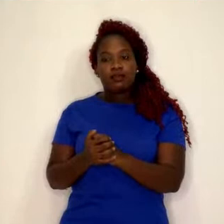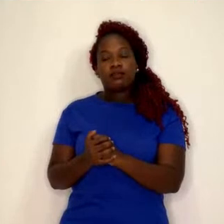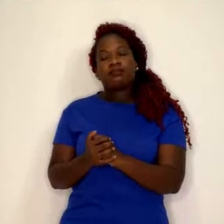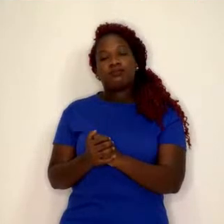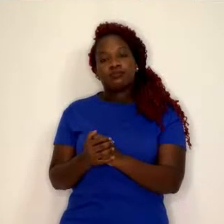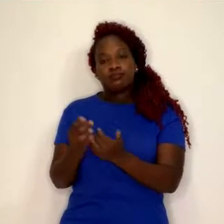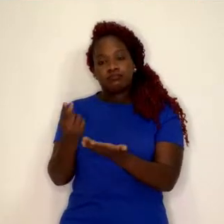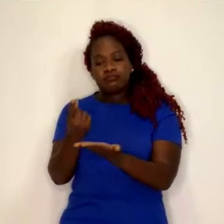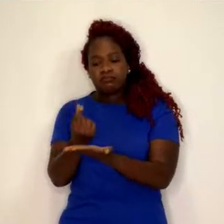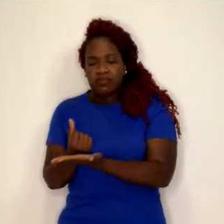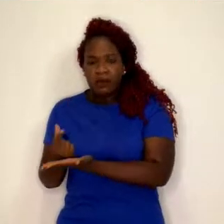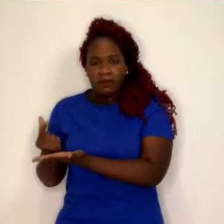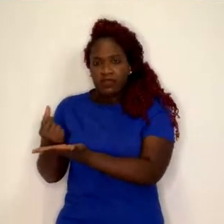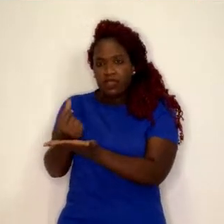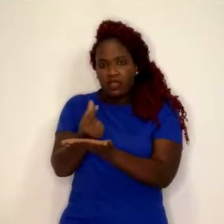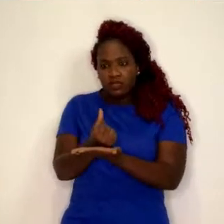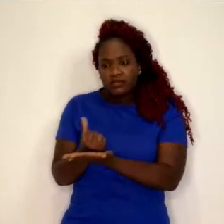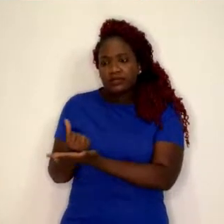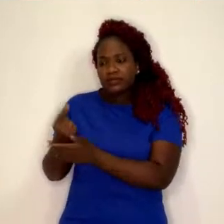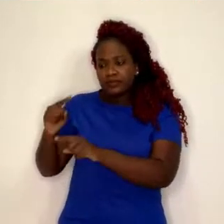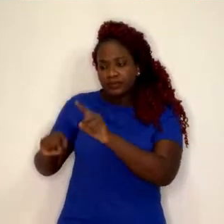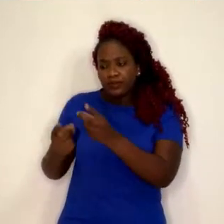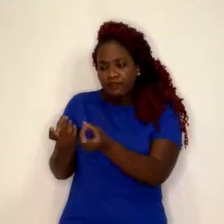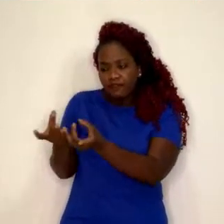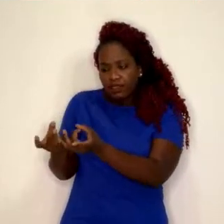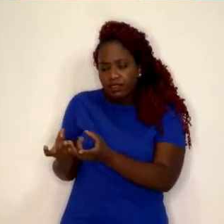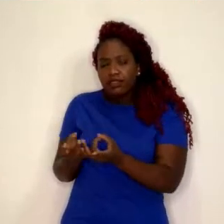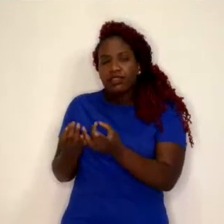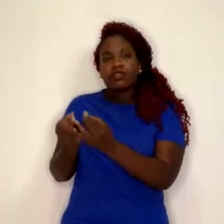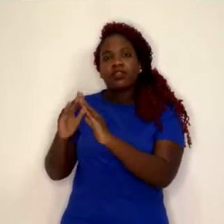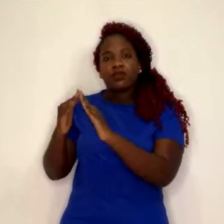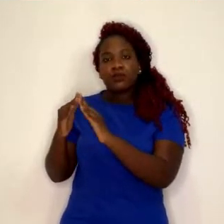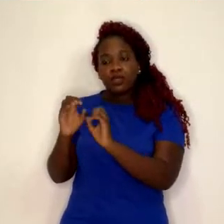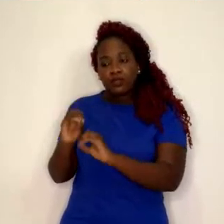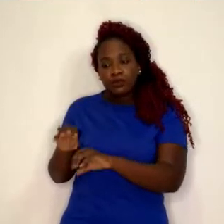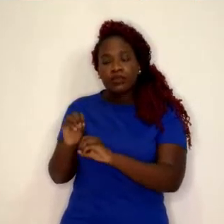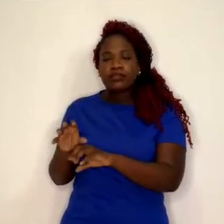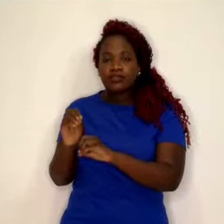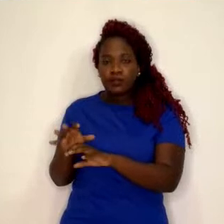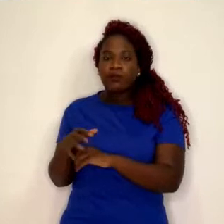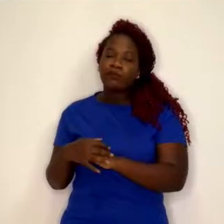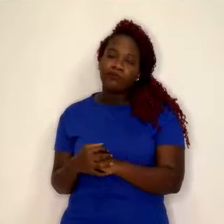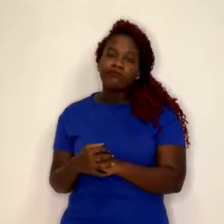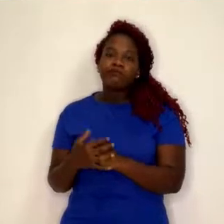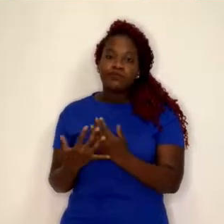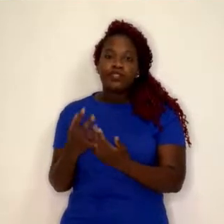of merchandising educational